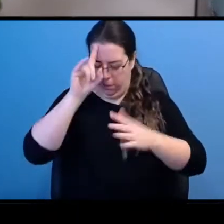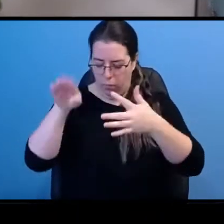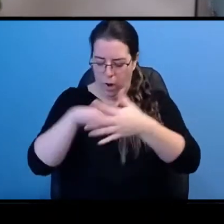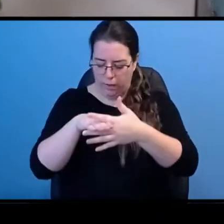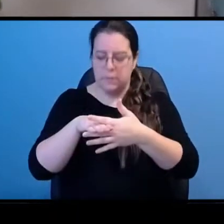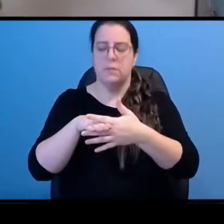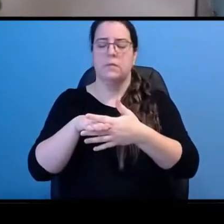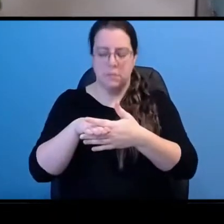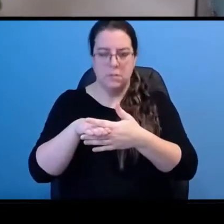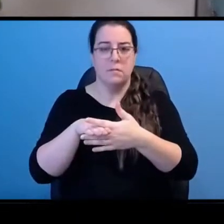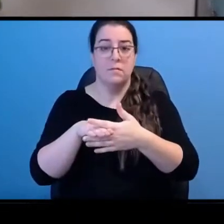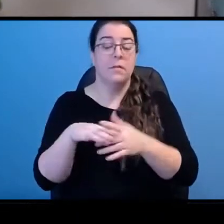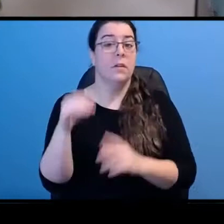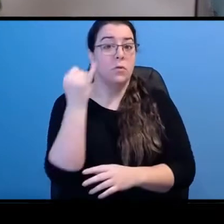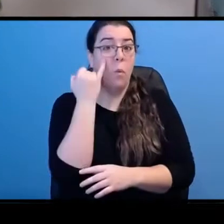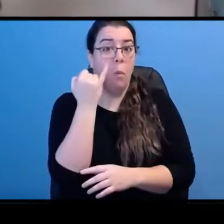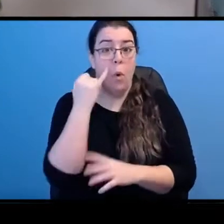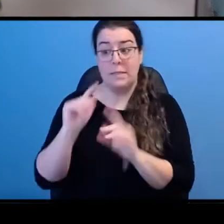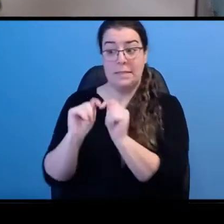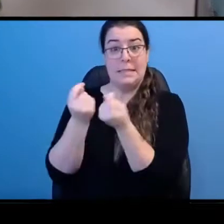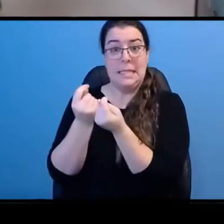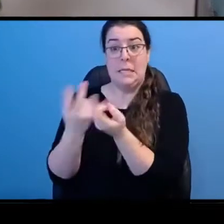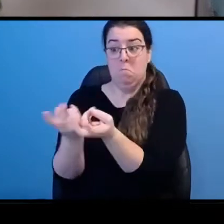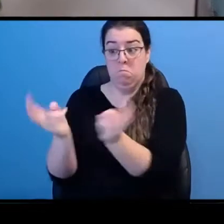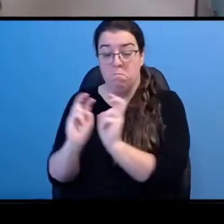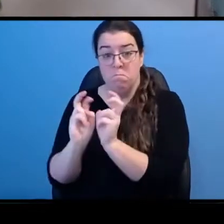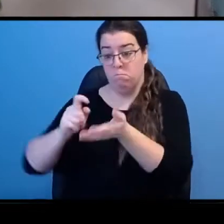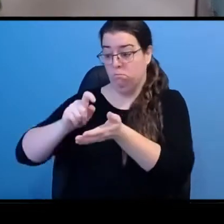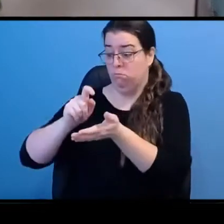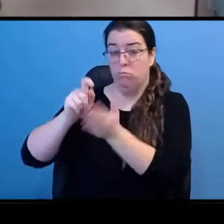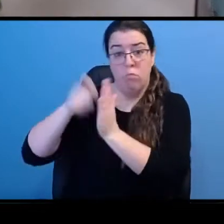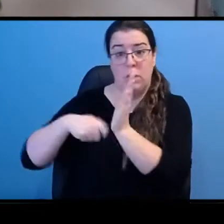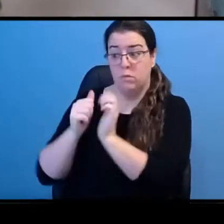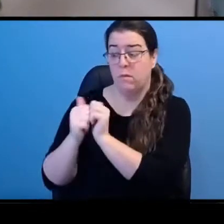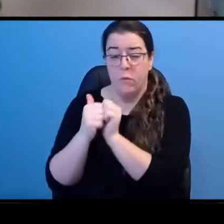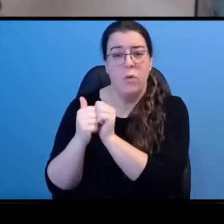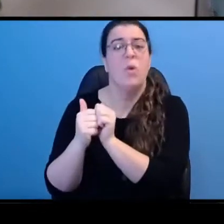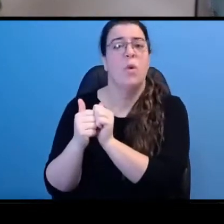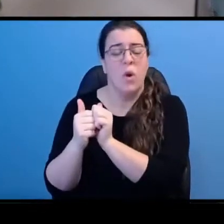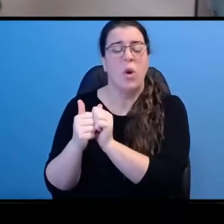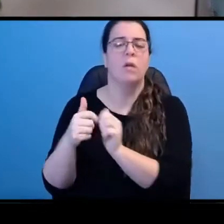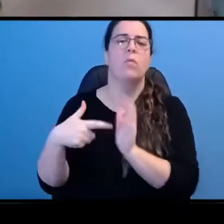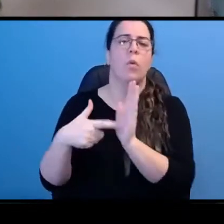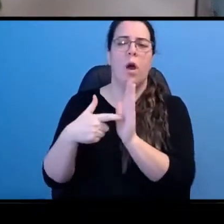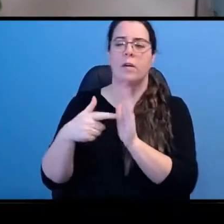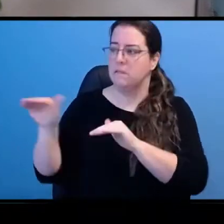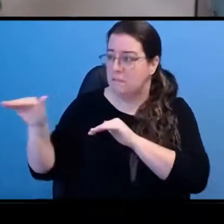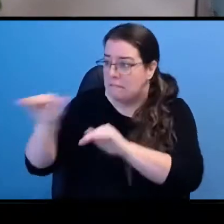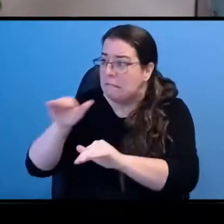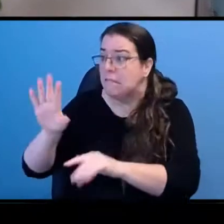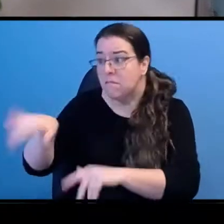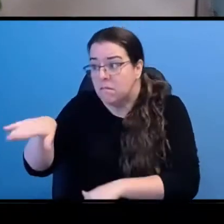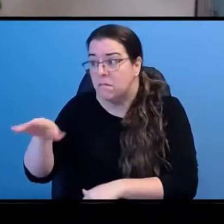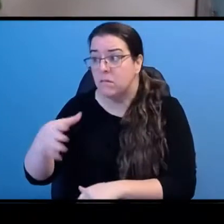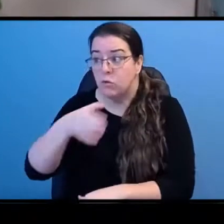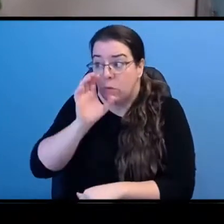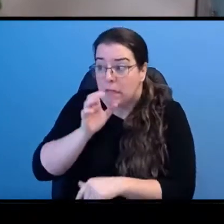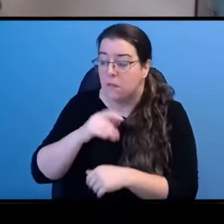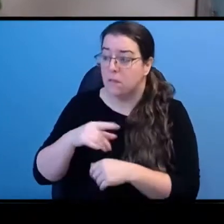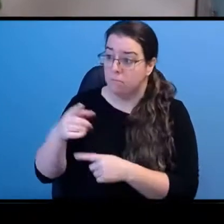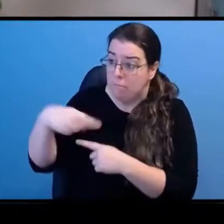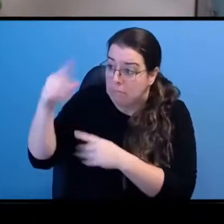as a team or as an individual, just reminding everyone to, like, drink their water, go